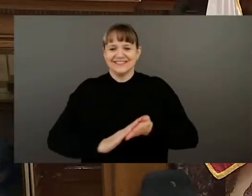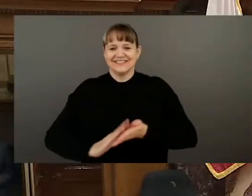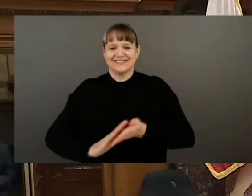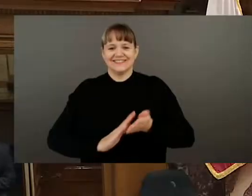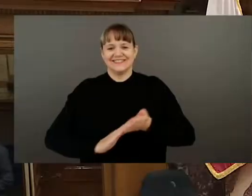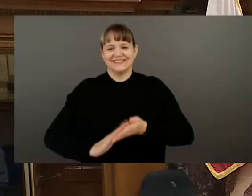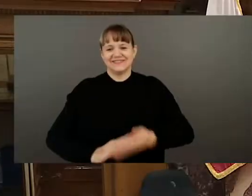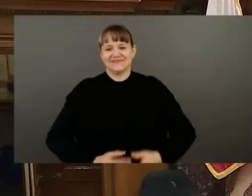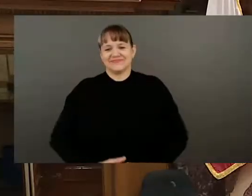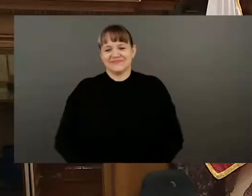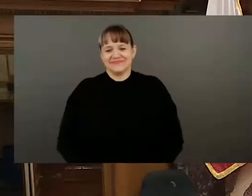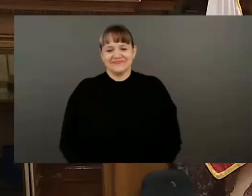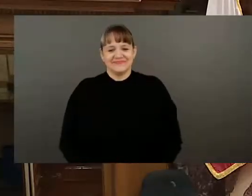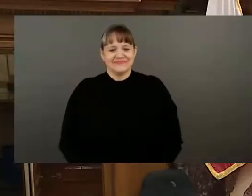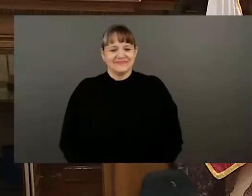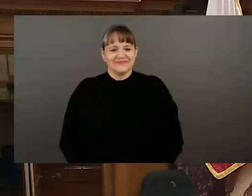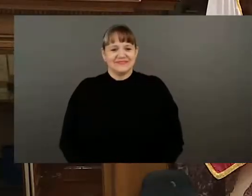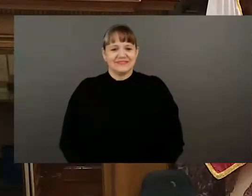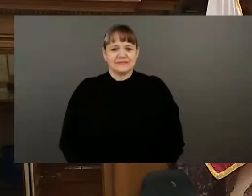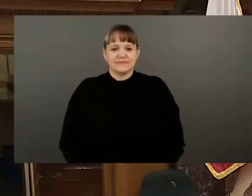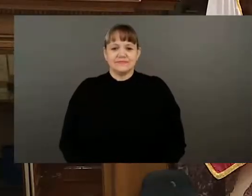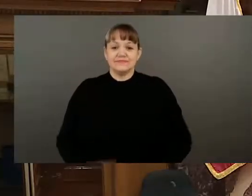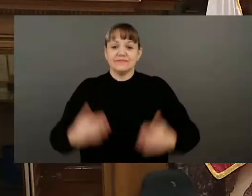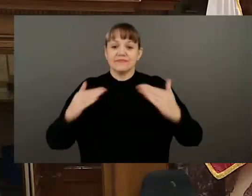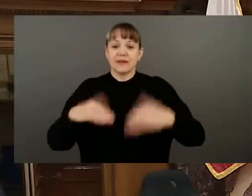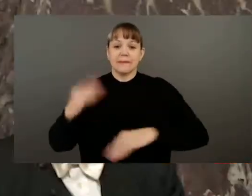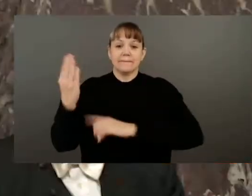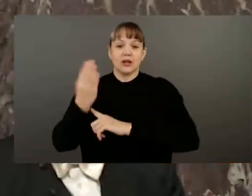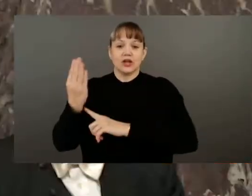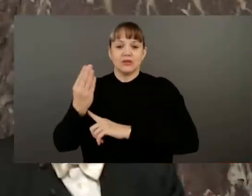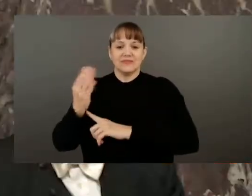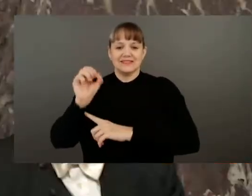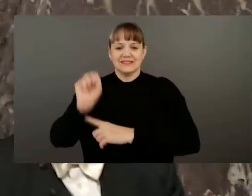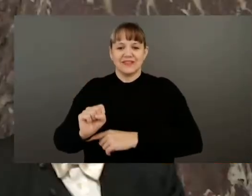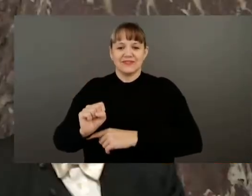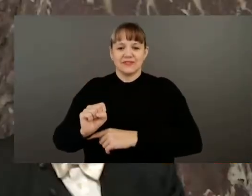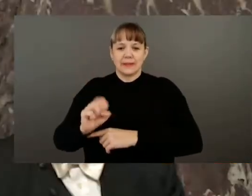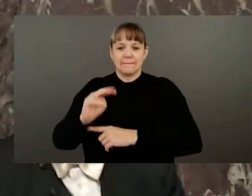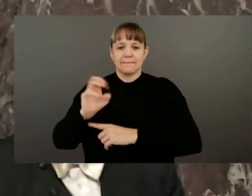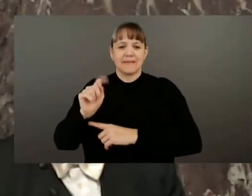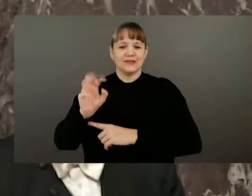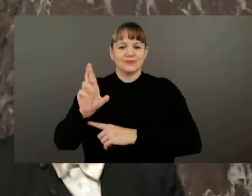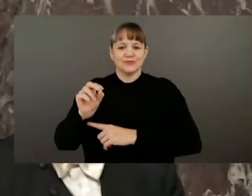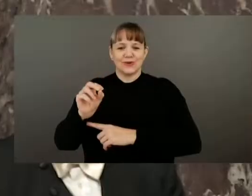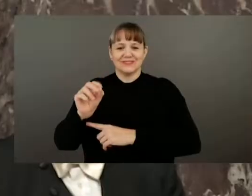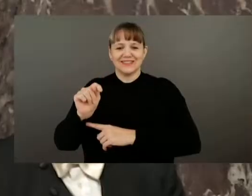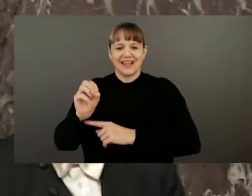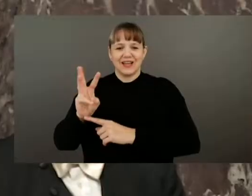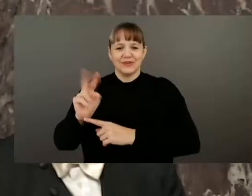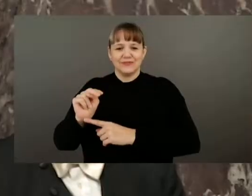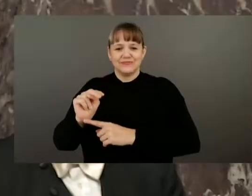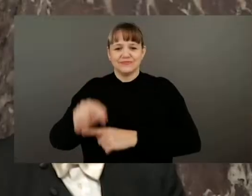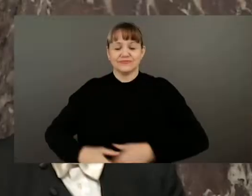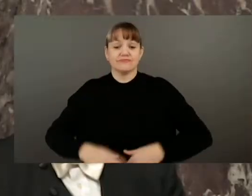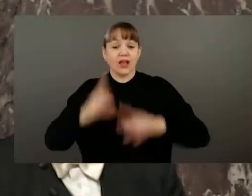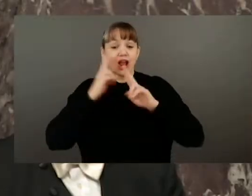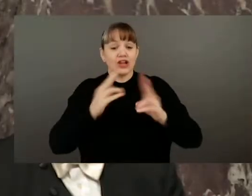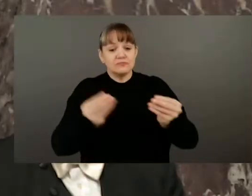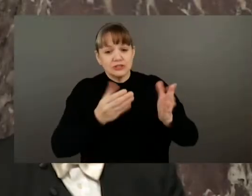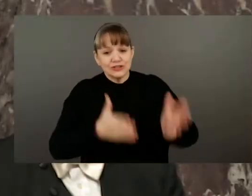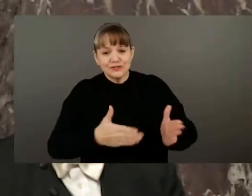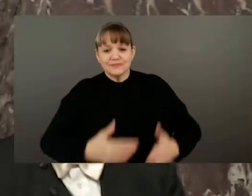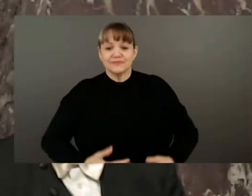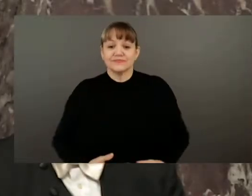Member for Burnaby South Metrotown. Honorable Speaker, a few weeks ago, we as members in this chamber did